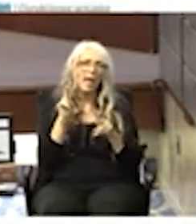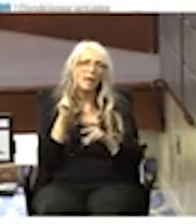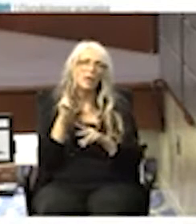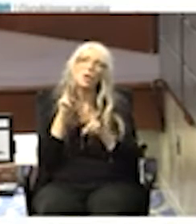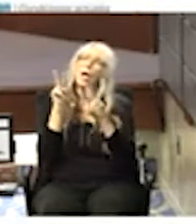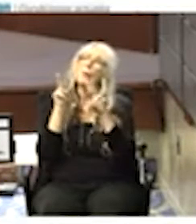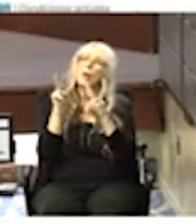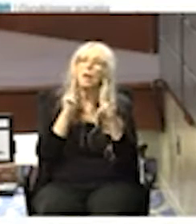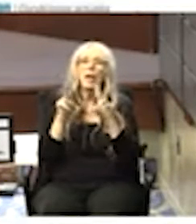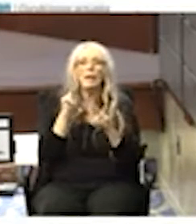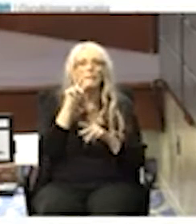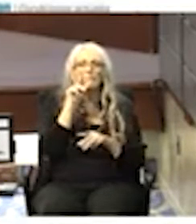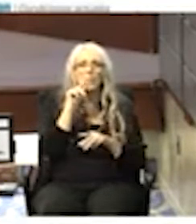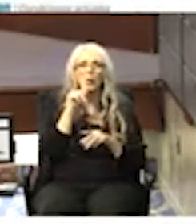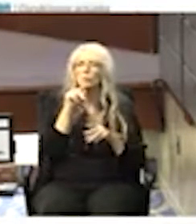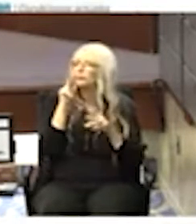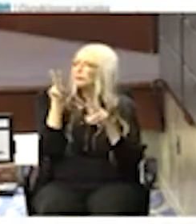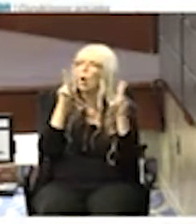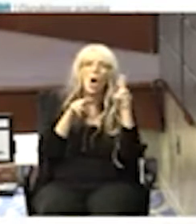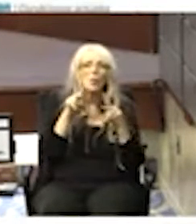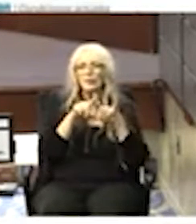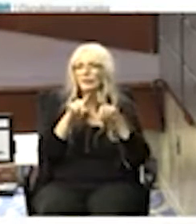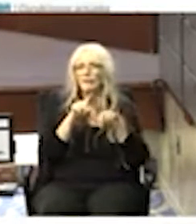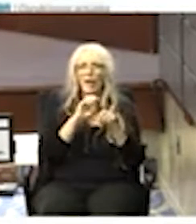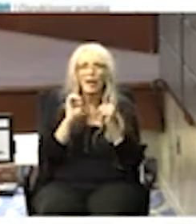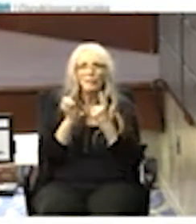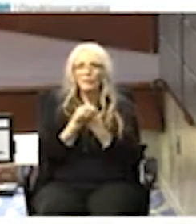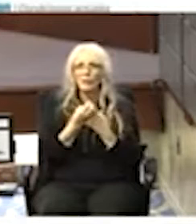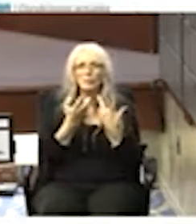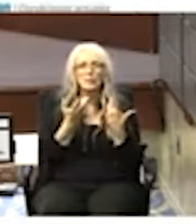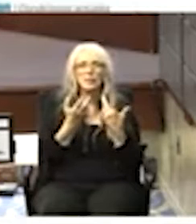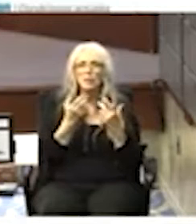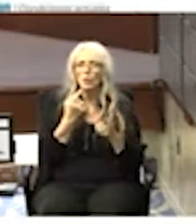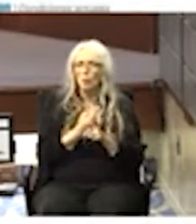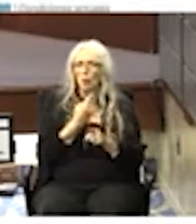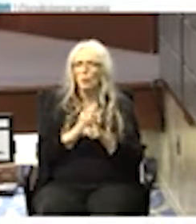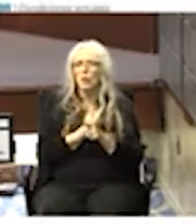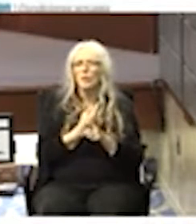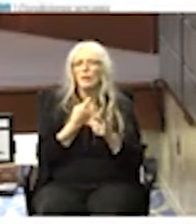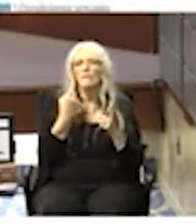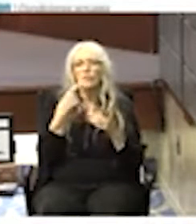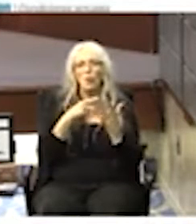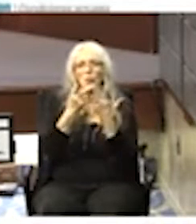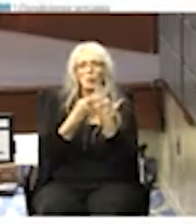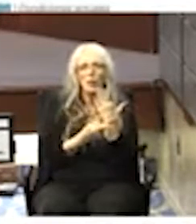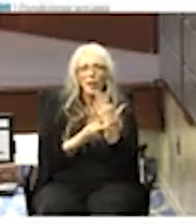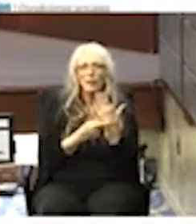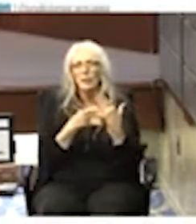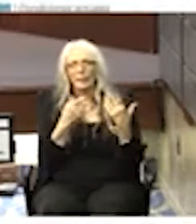really explore the different elements of the site to understand the most appropriate locations to put programming